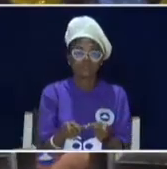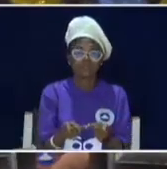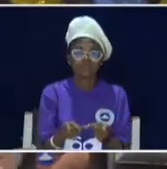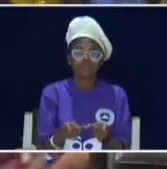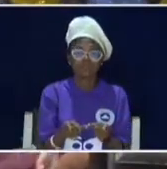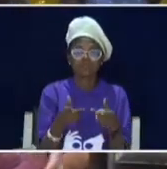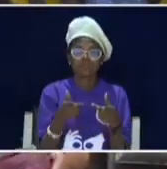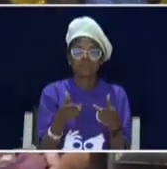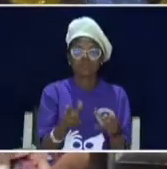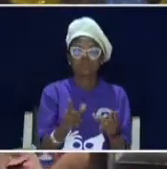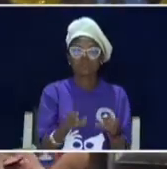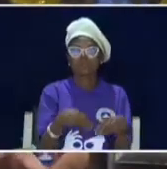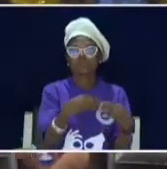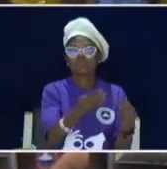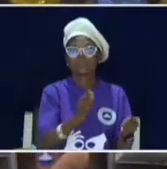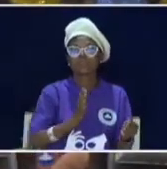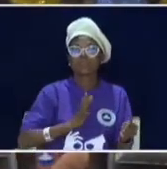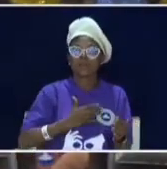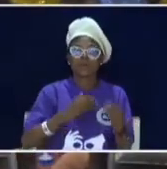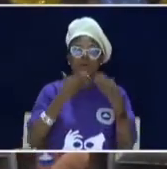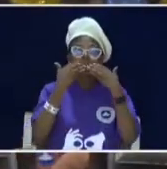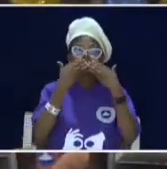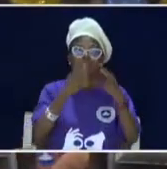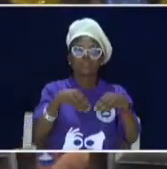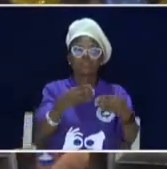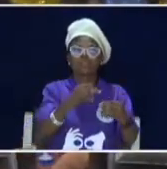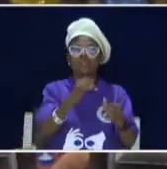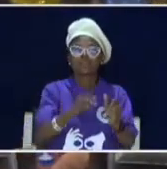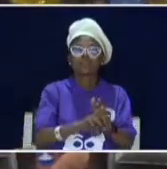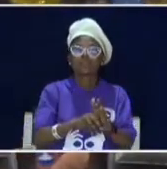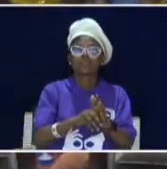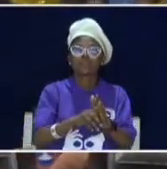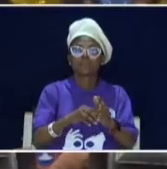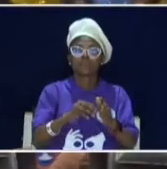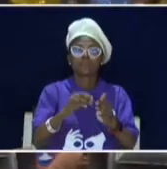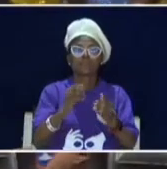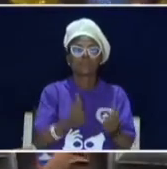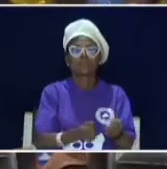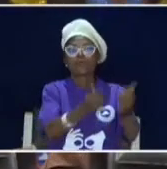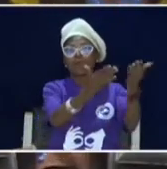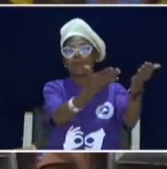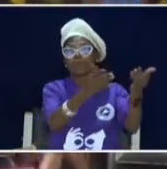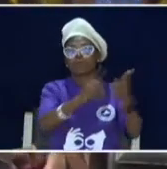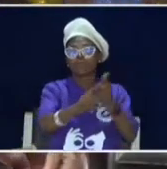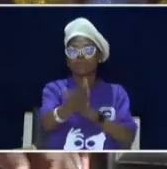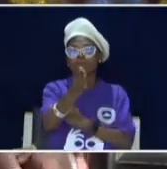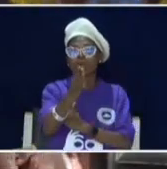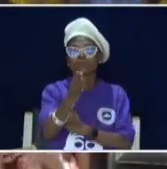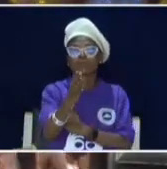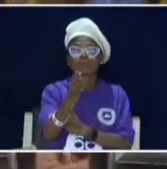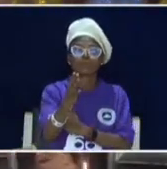Let us give our thanksgiving offering to God. And then